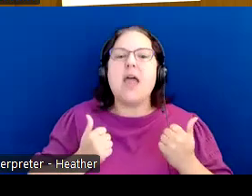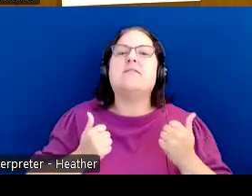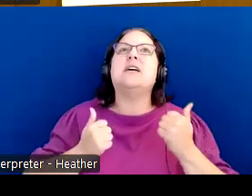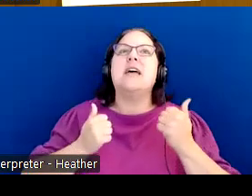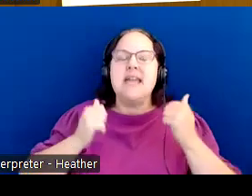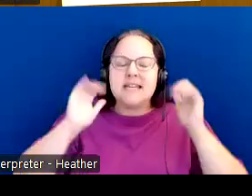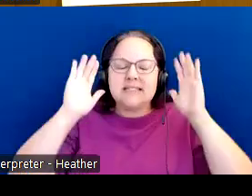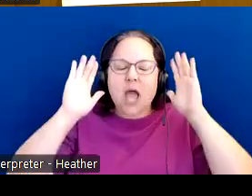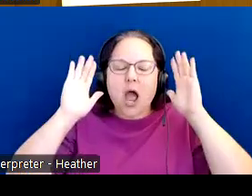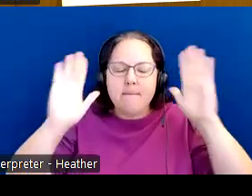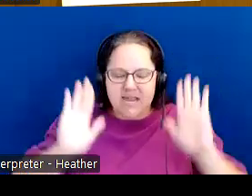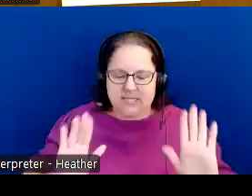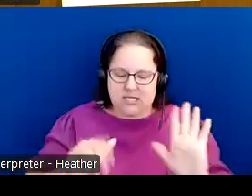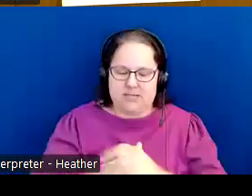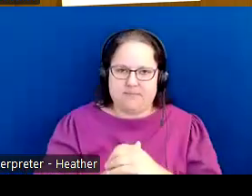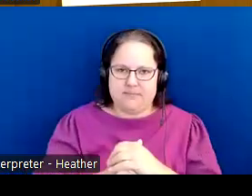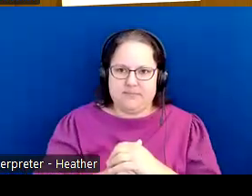dramatic.